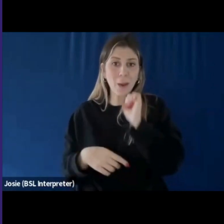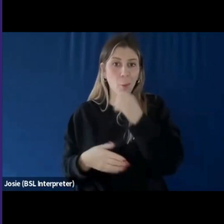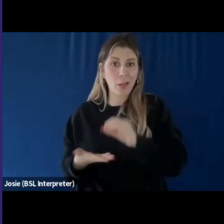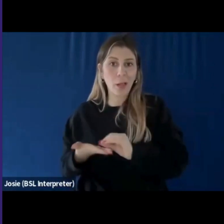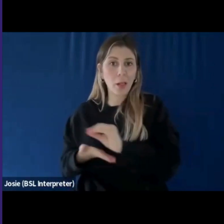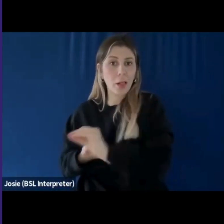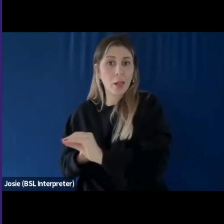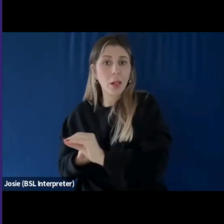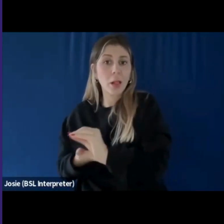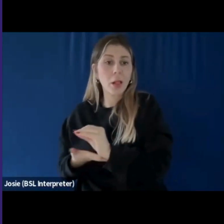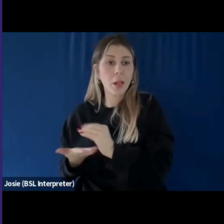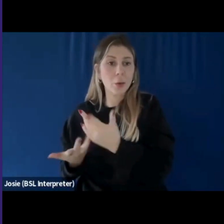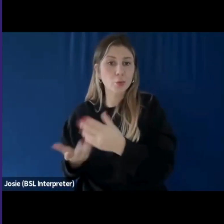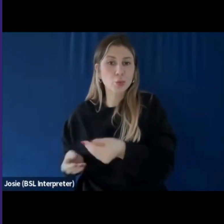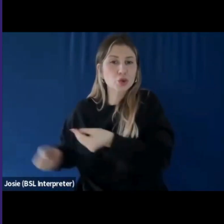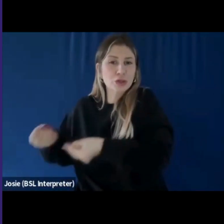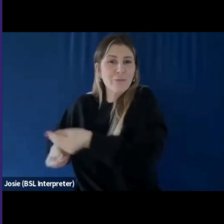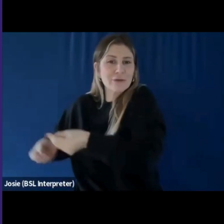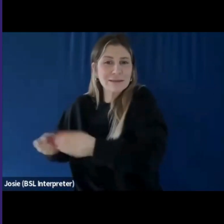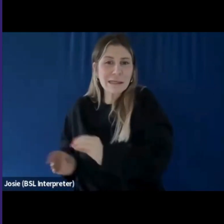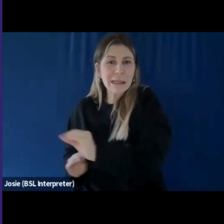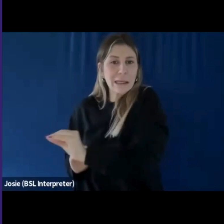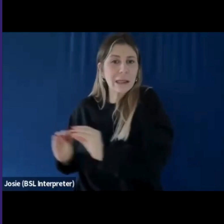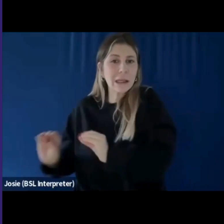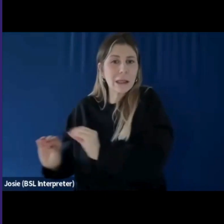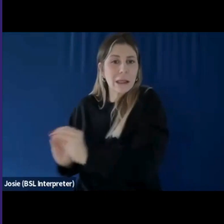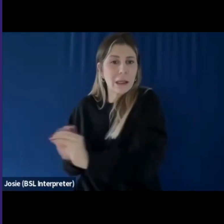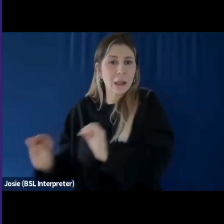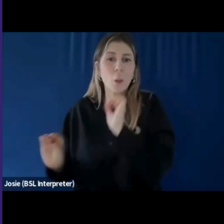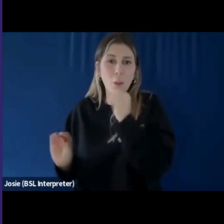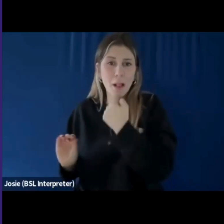people's email addresses for a prize draw or any of those other things.